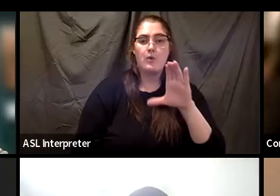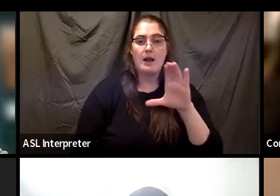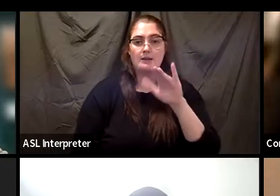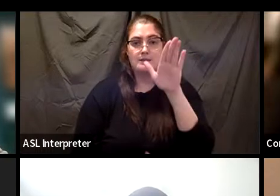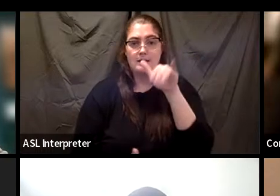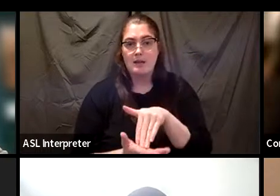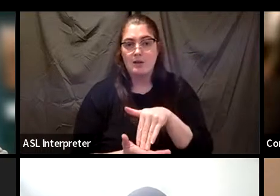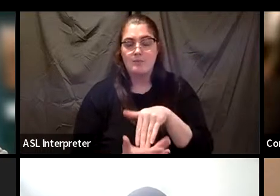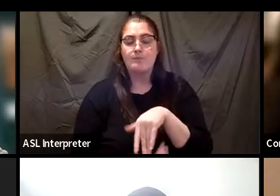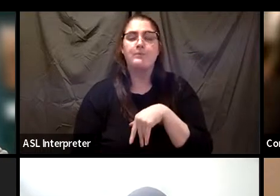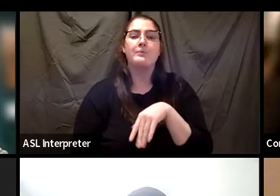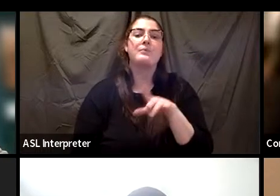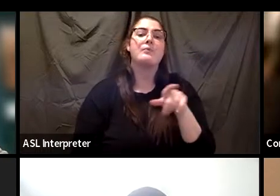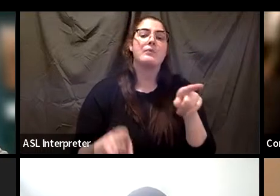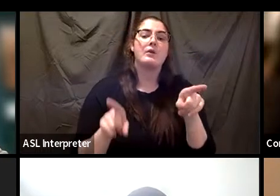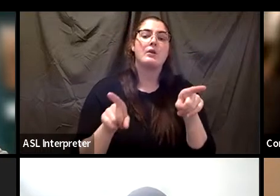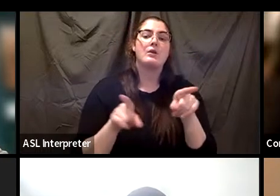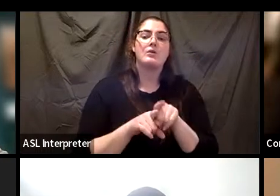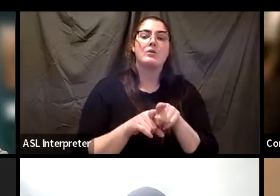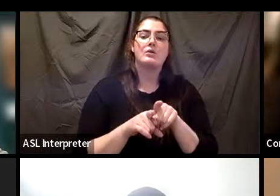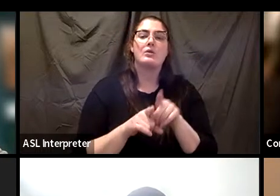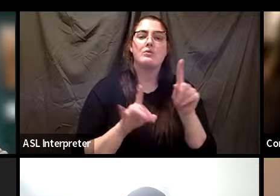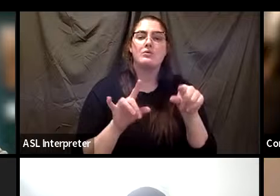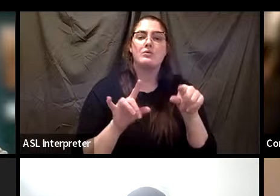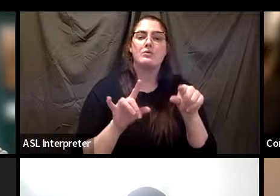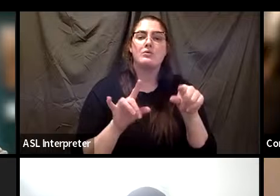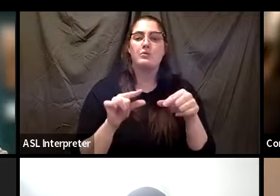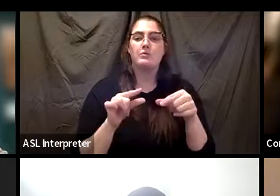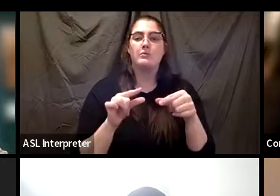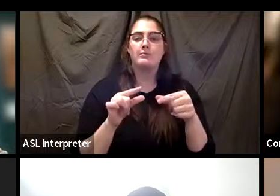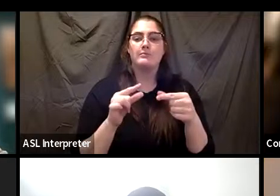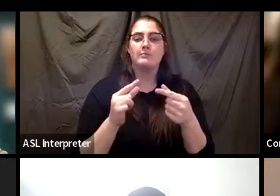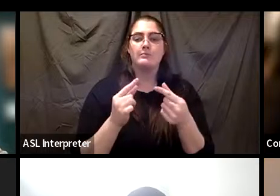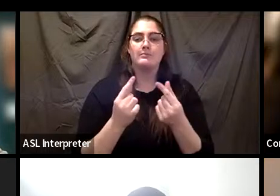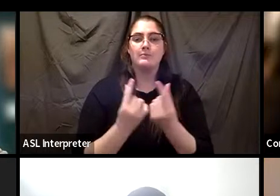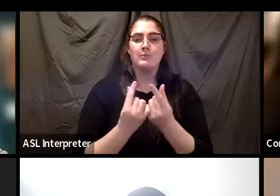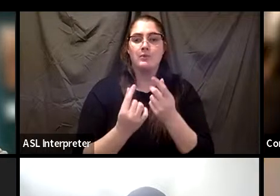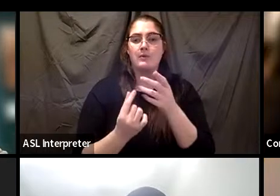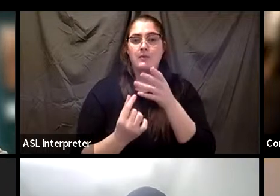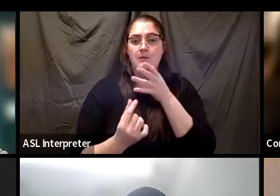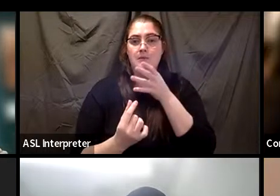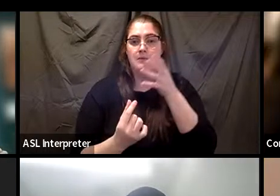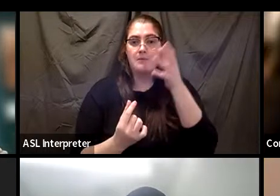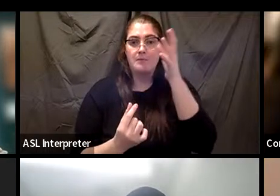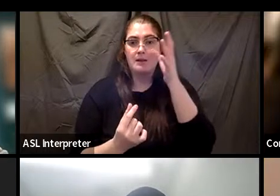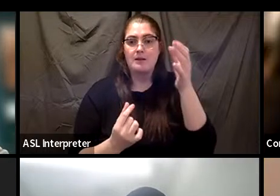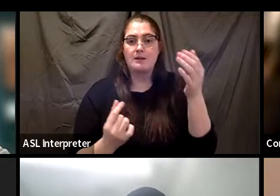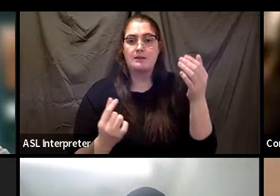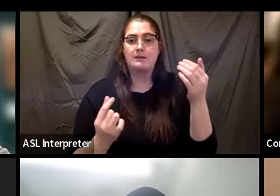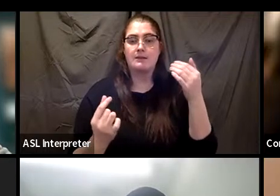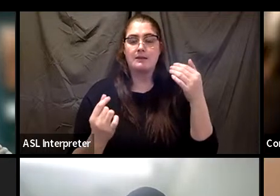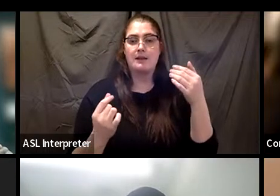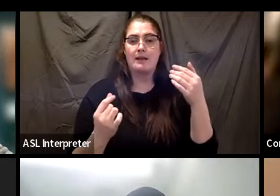also, I guess there was a group of parents that got into an altercation at Trinidad Rec.